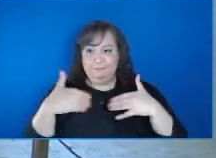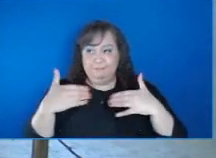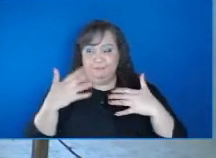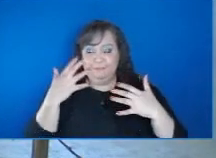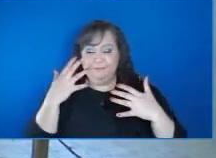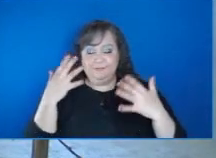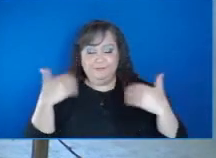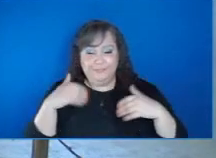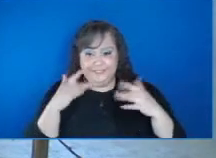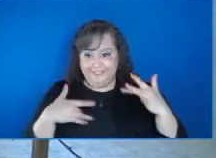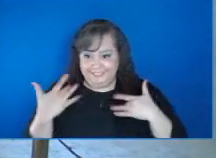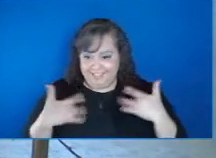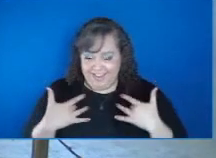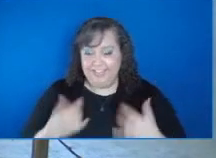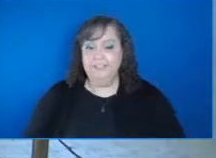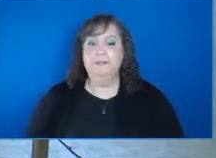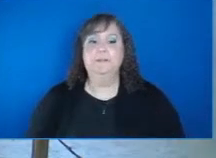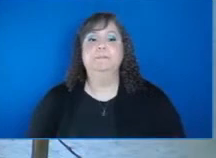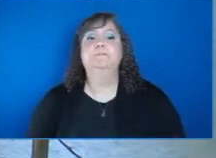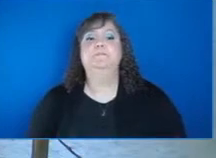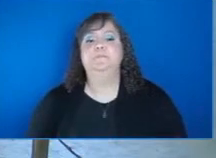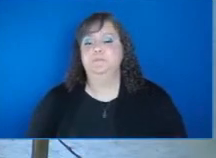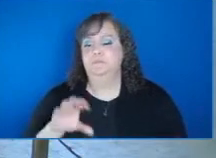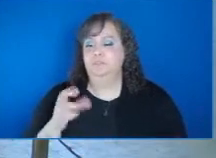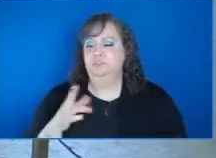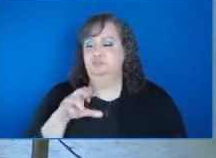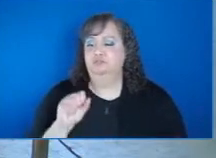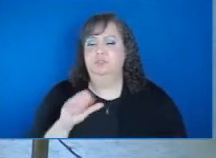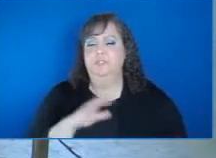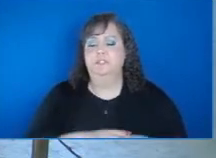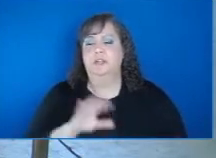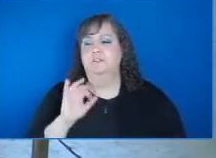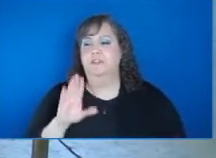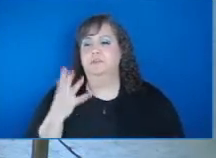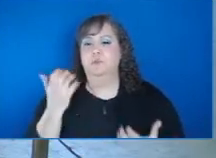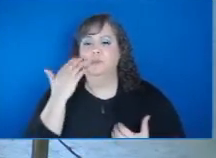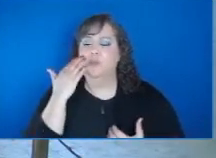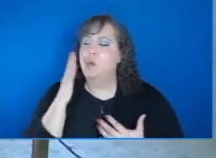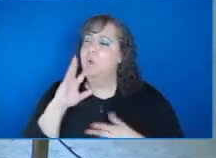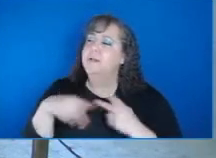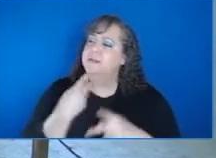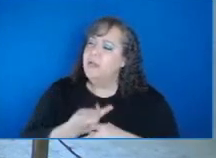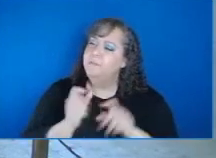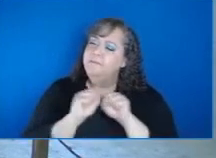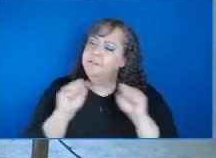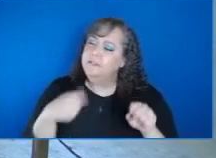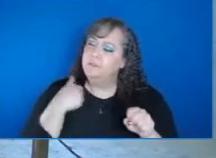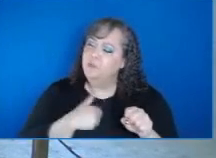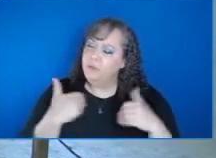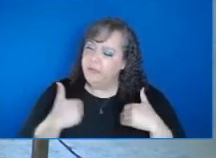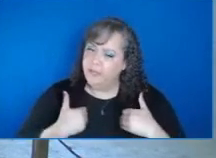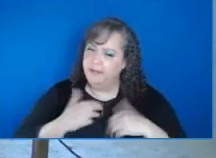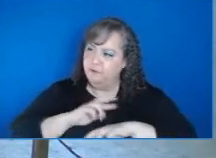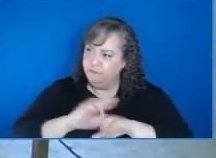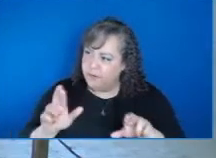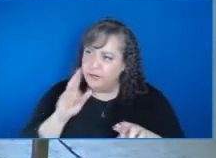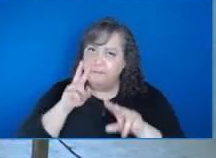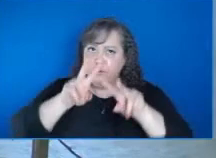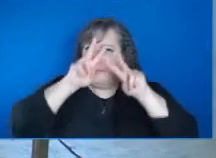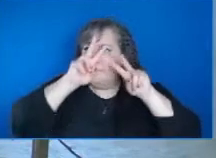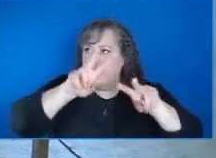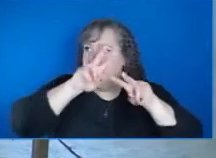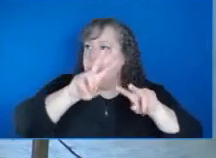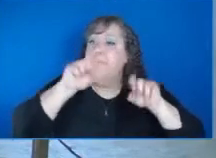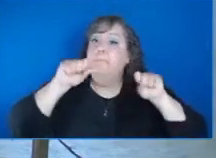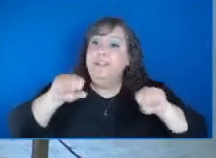Chris Betancourt on Facebook wants to know, what kind of systems do we have in place to monitor potentially dangerous asteroids?